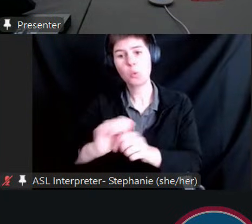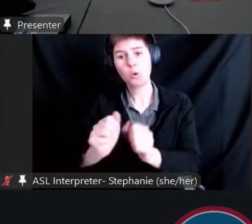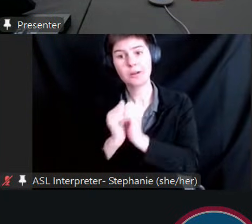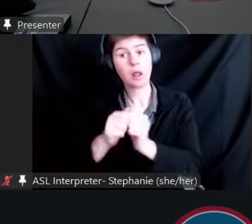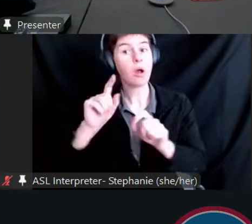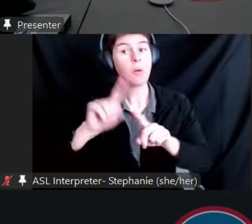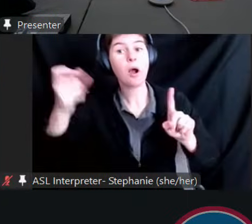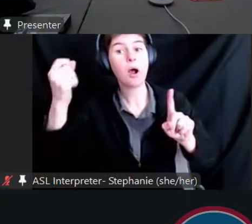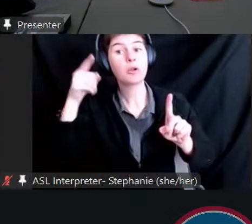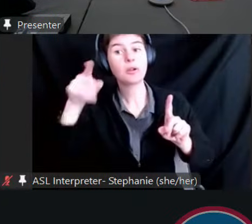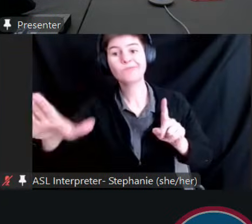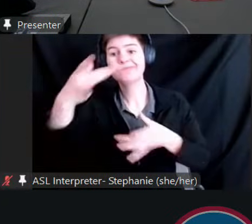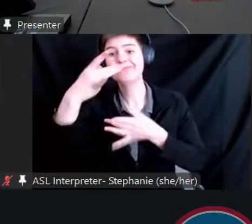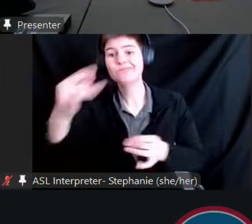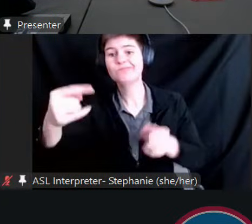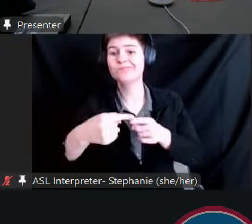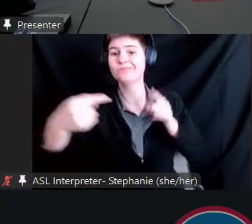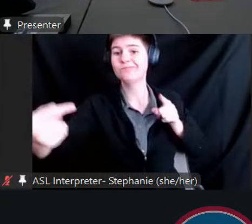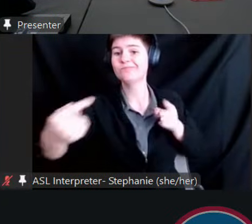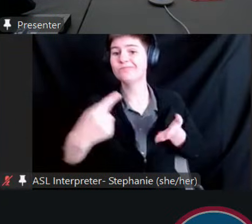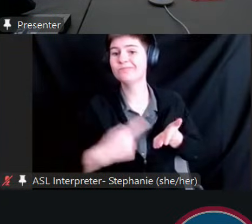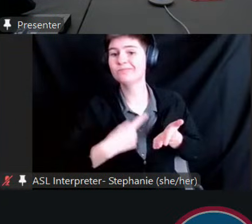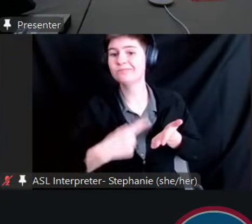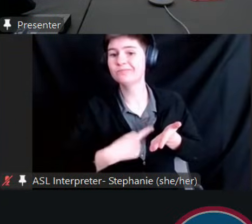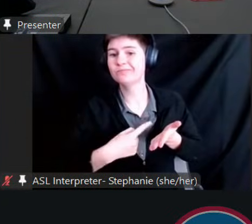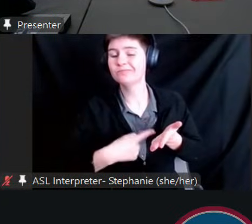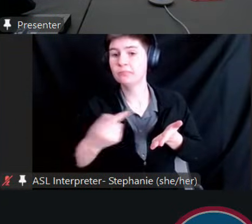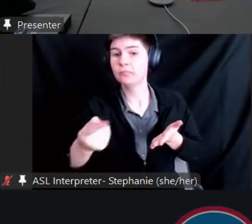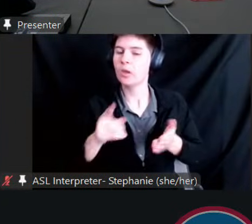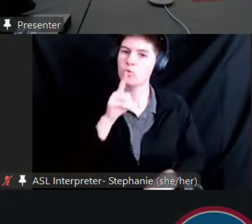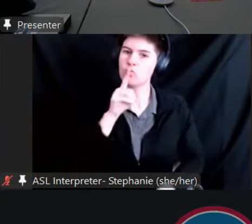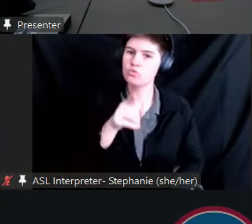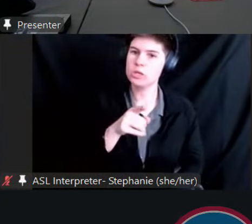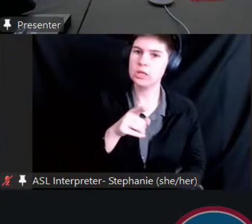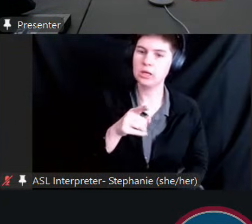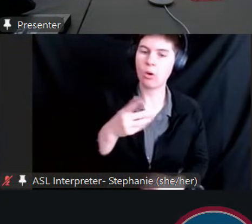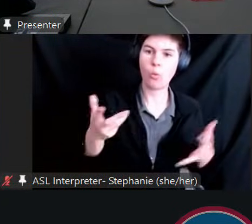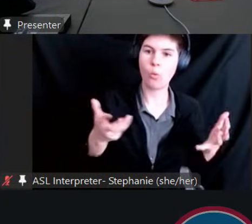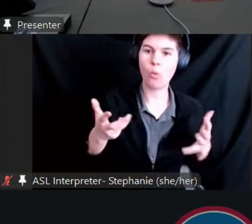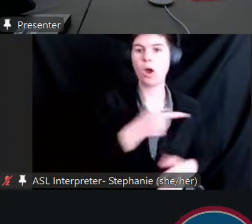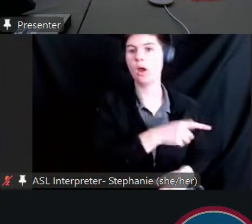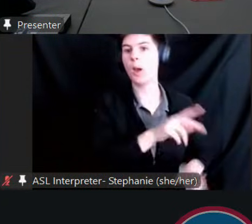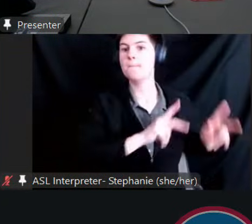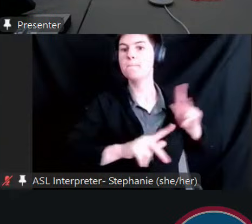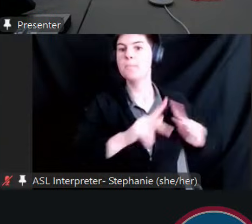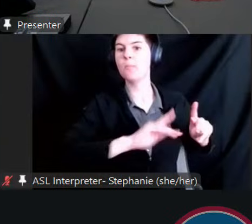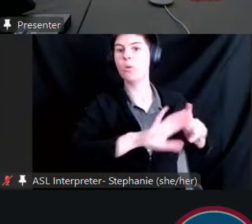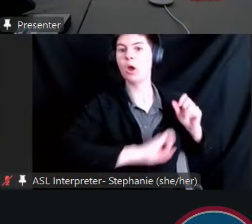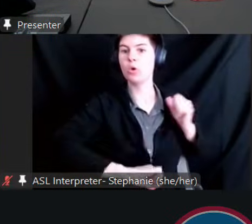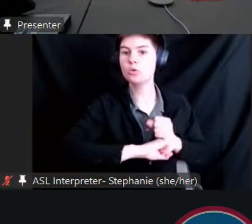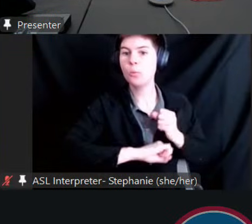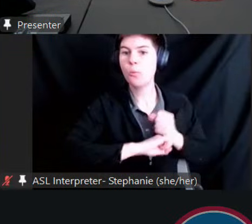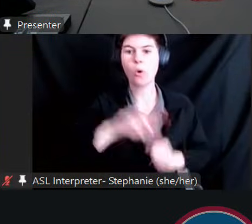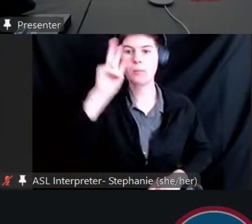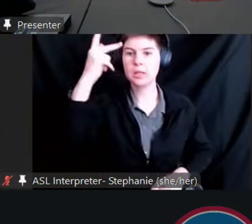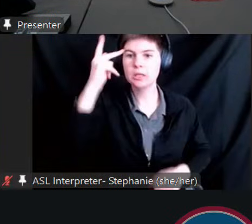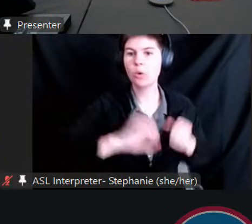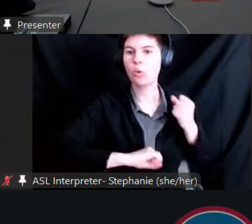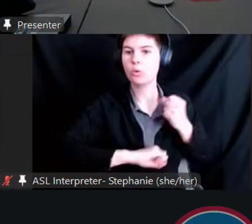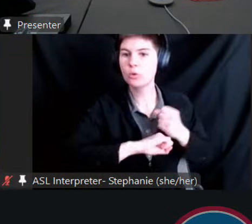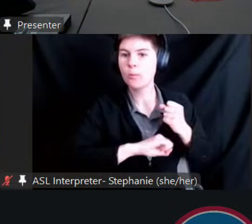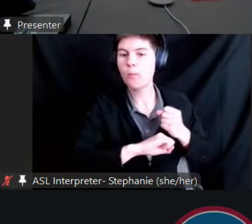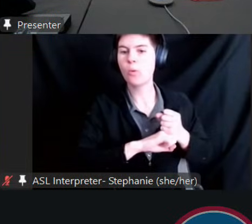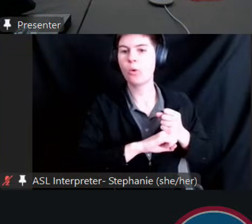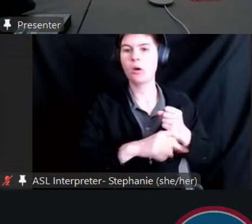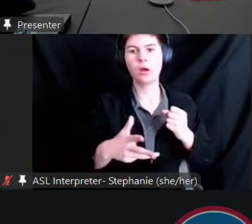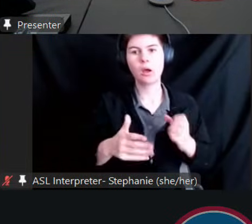the real leverage that we have comes with getting the public support, the political support, and the will and, to kind of